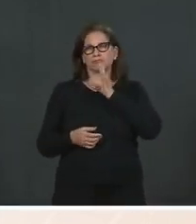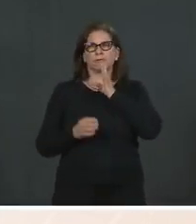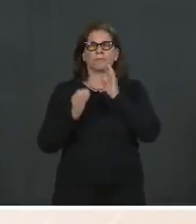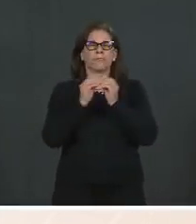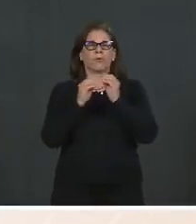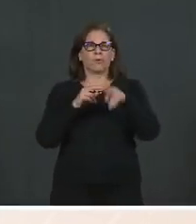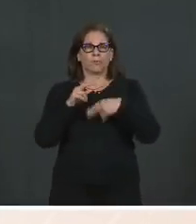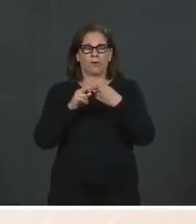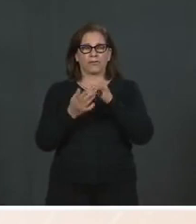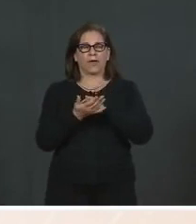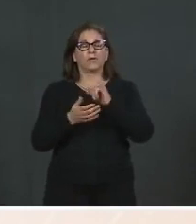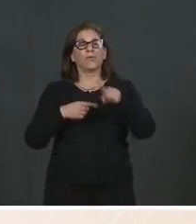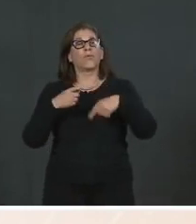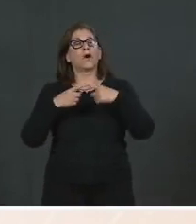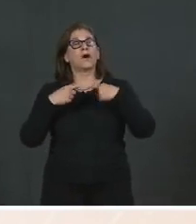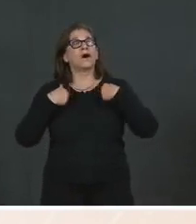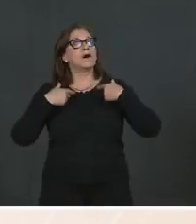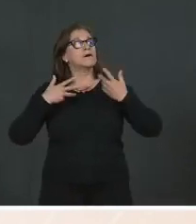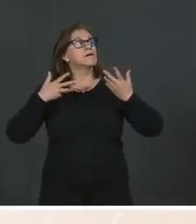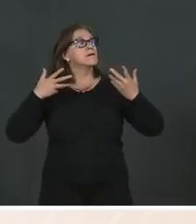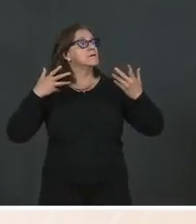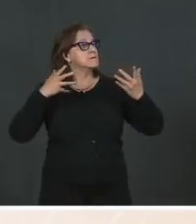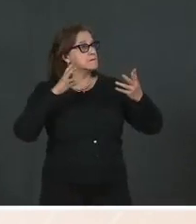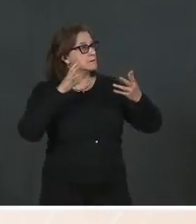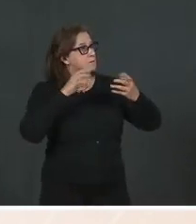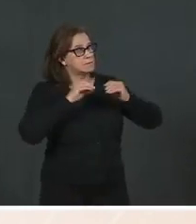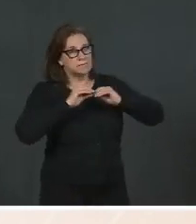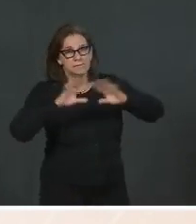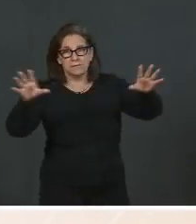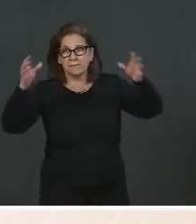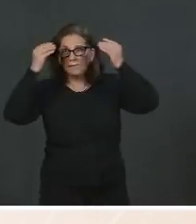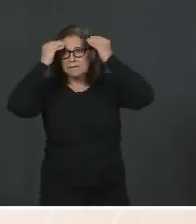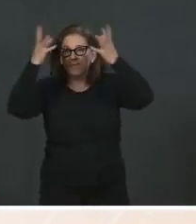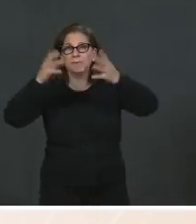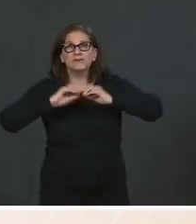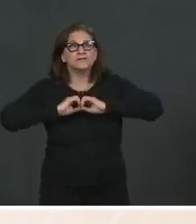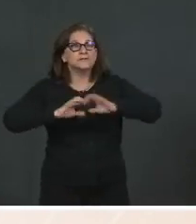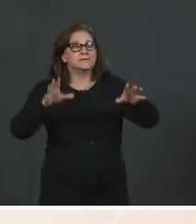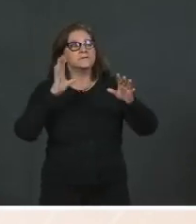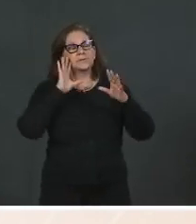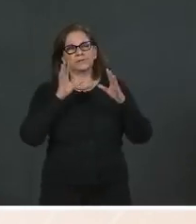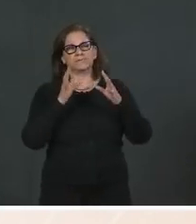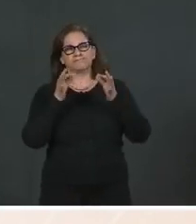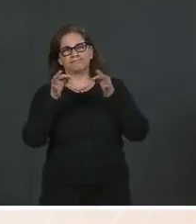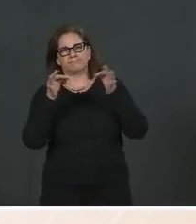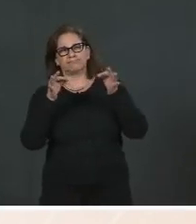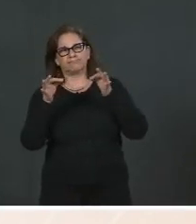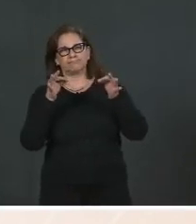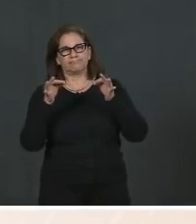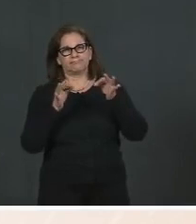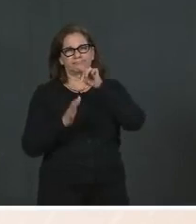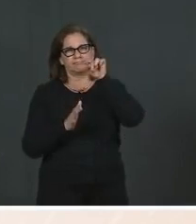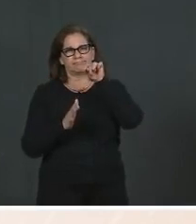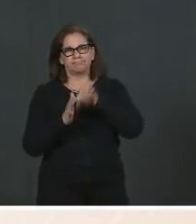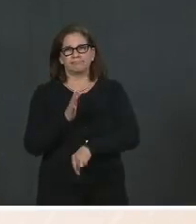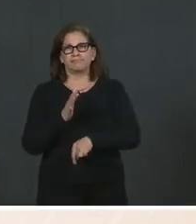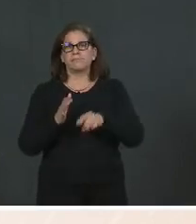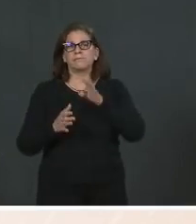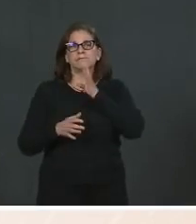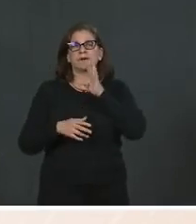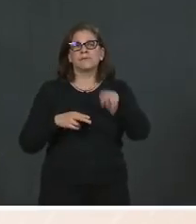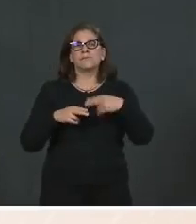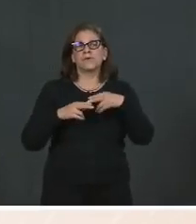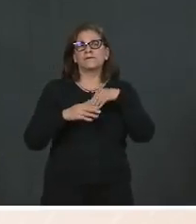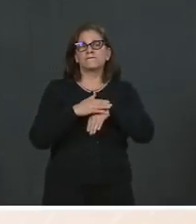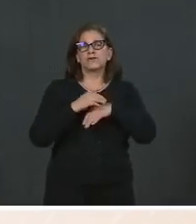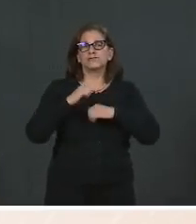clear is that the president has a plan to fix our infrastructure and a plan to pay for it. but we are also open to having that discussion. And we